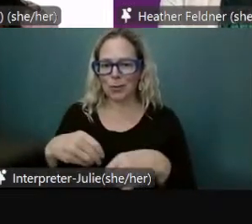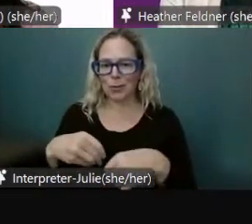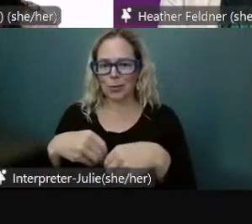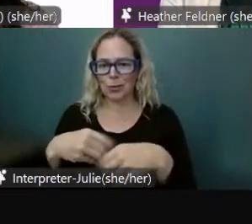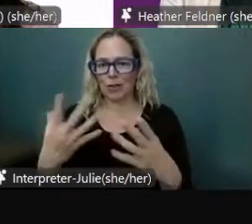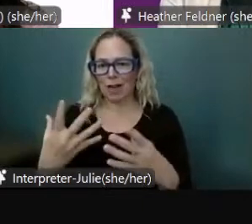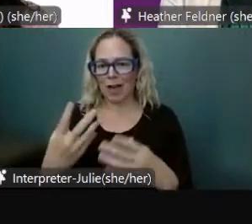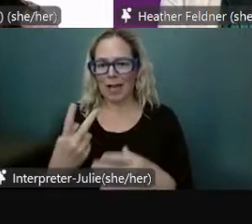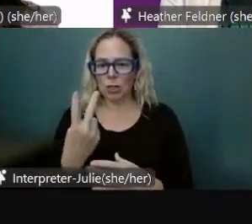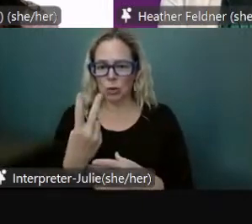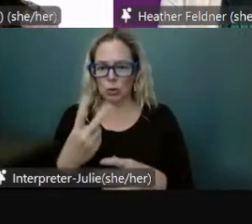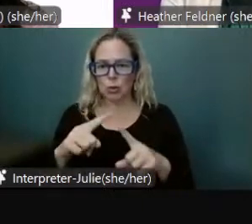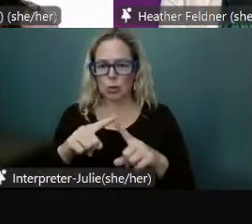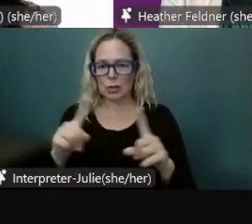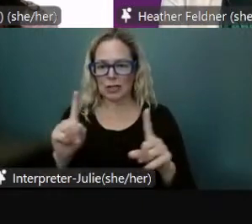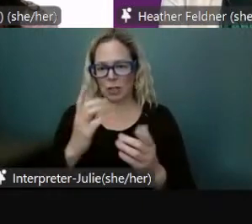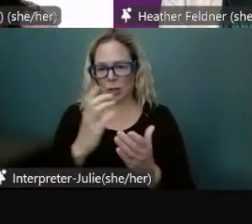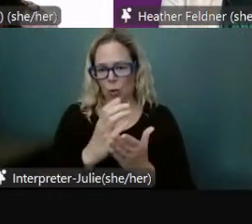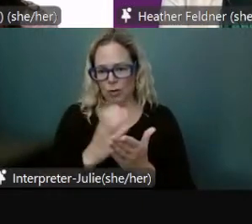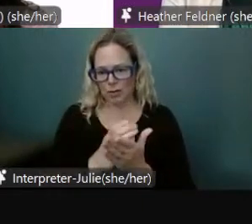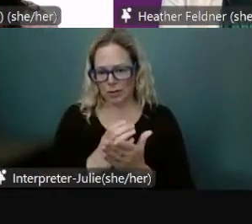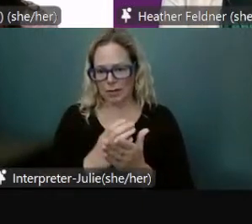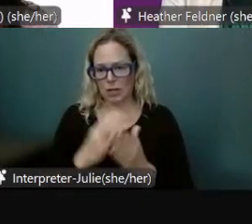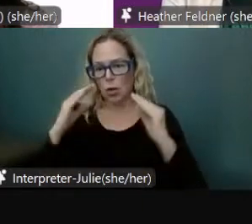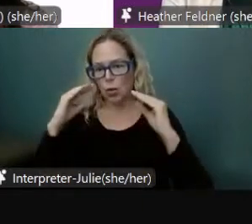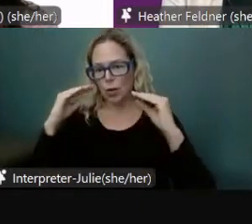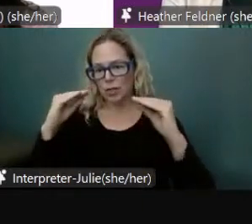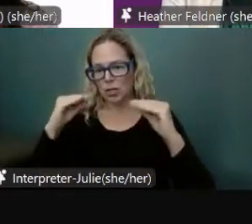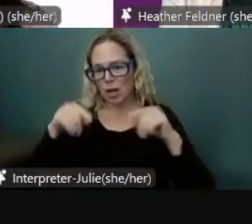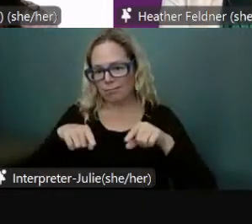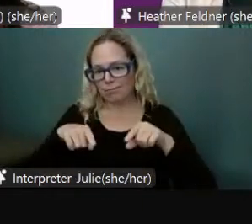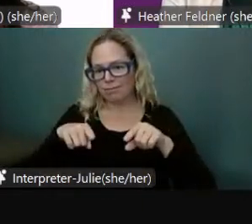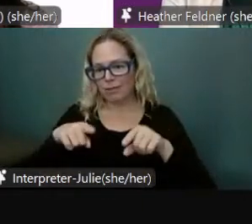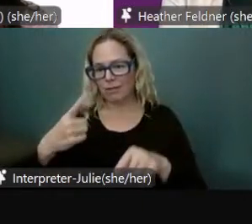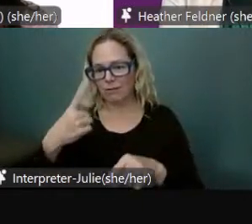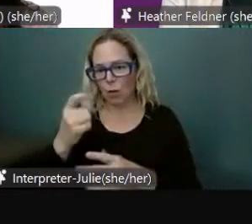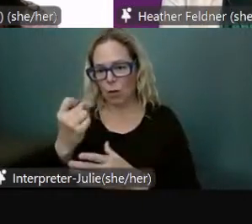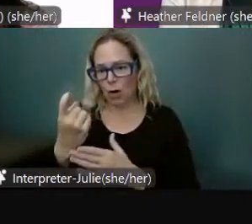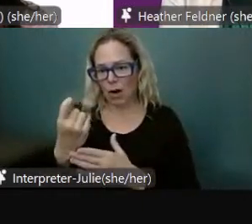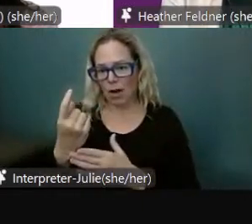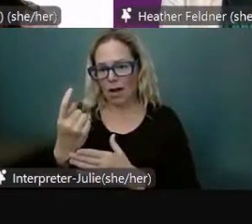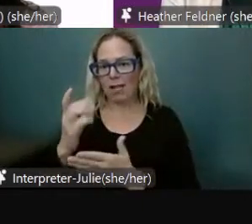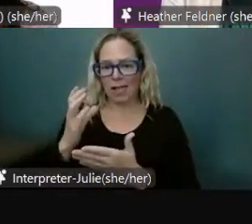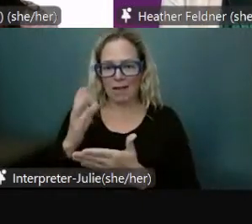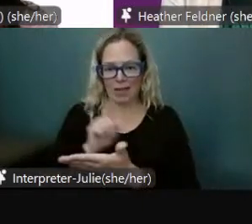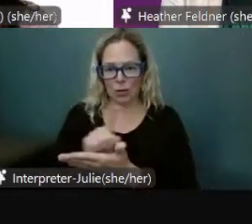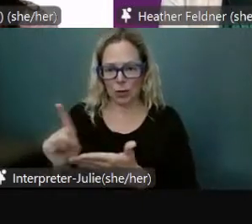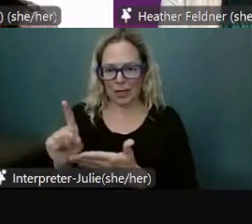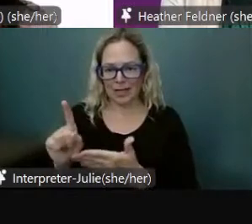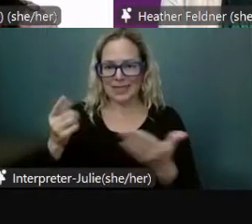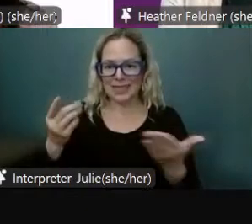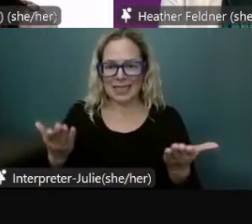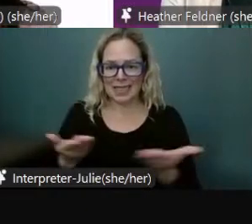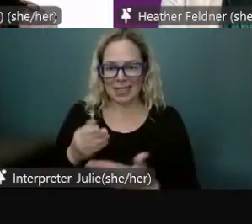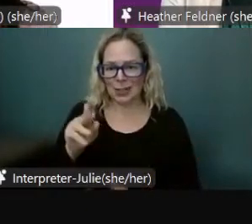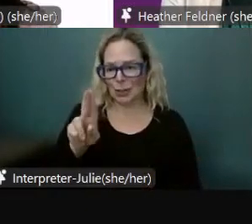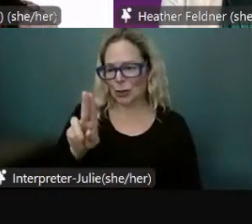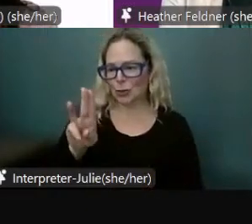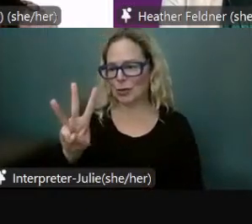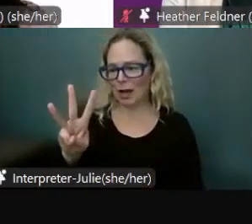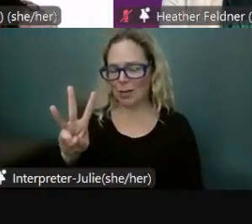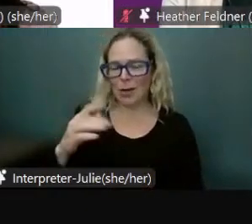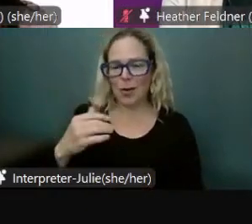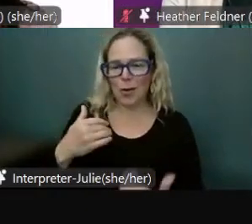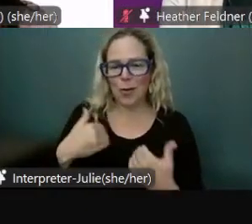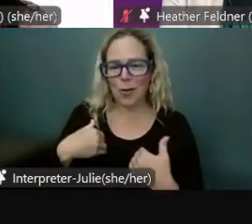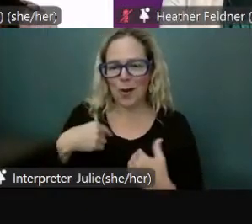were taught over the span of 11 weeks. So at the University of Washington, we're on the quarter system. Those of you on the quarter system know